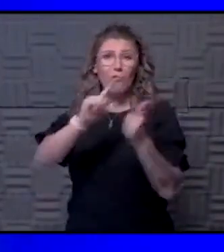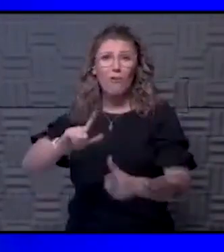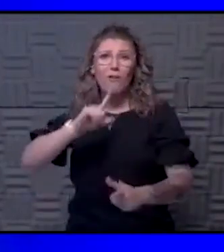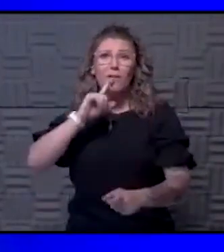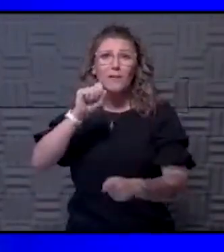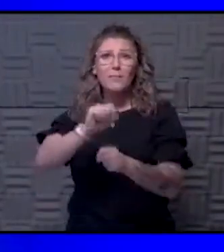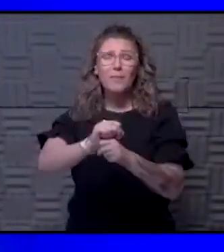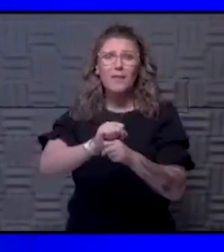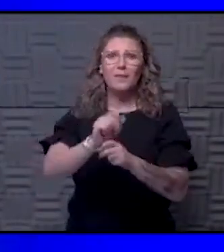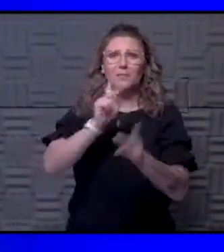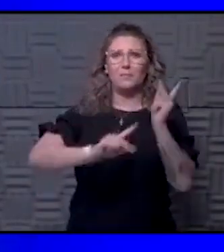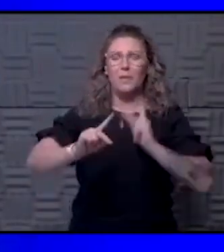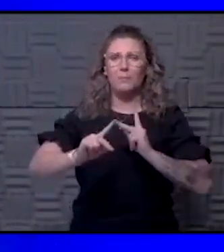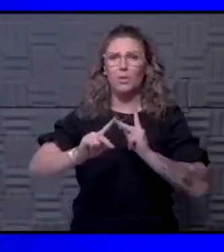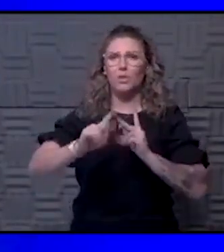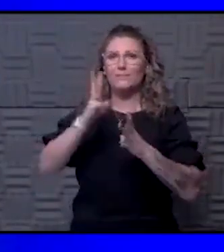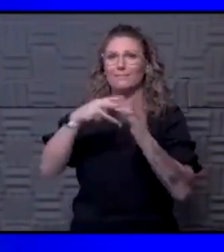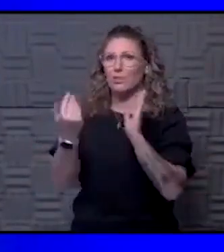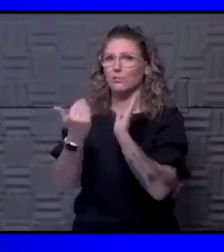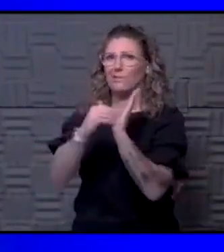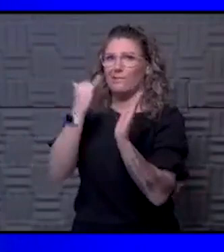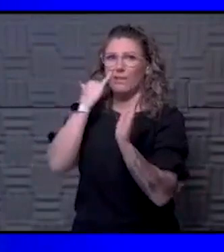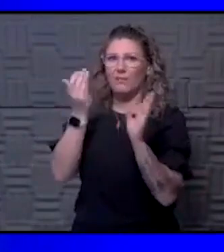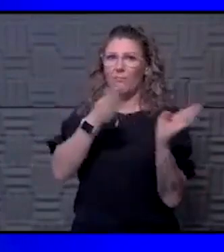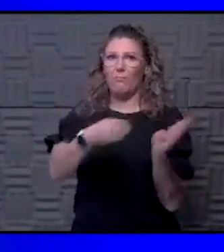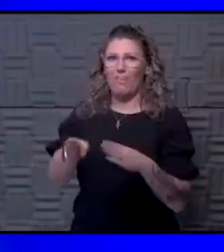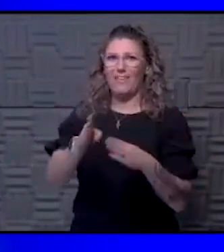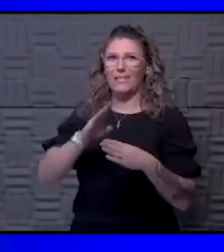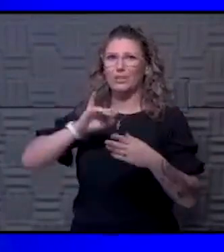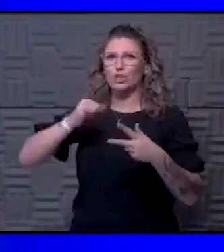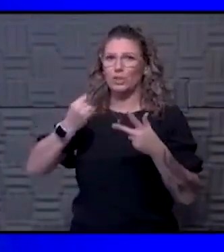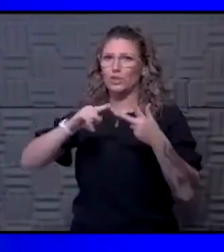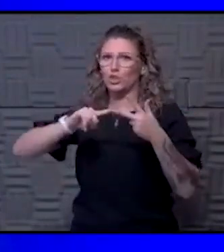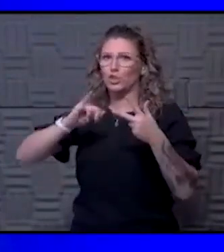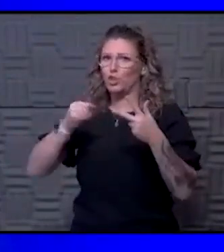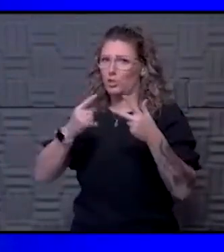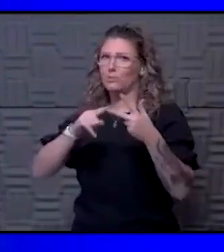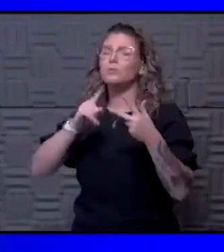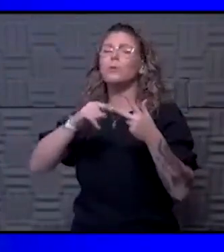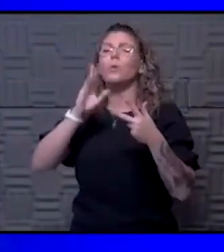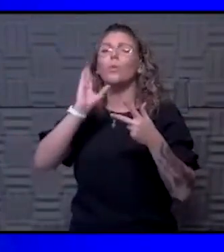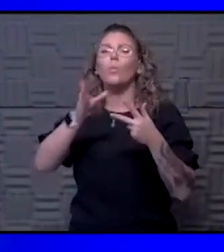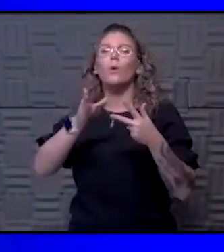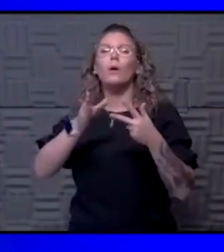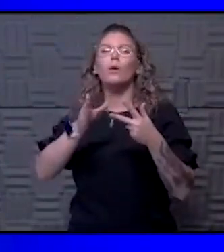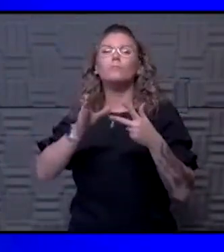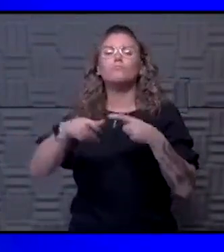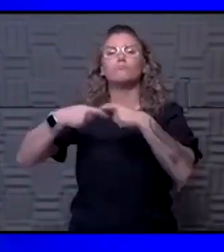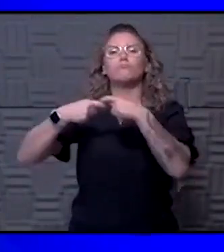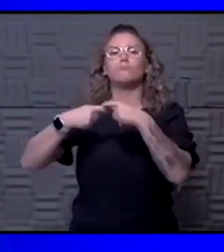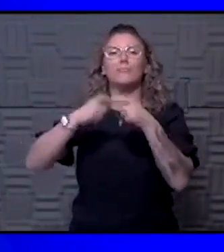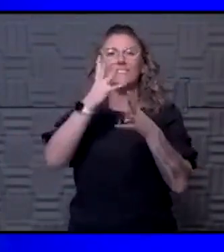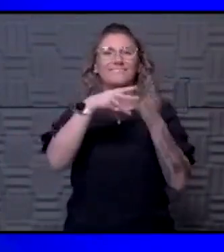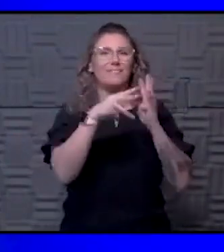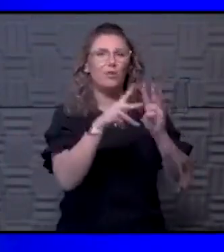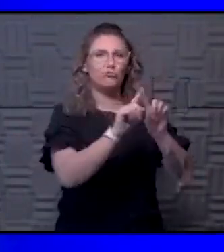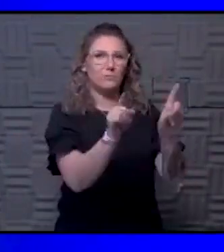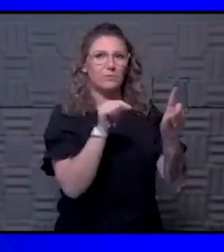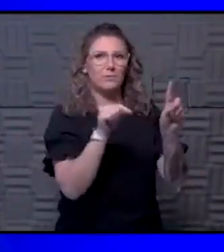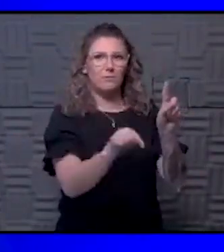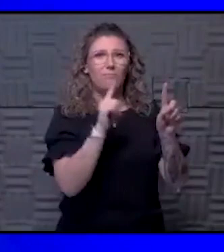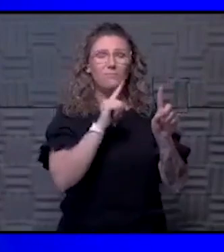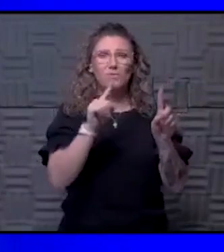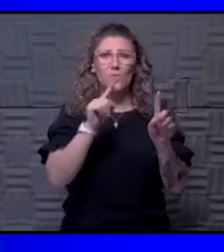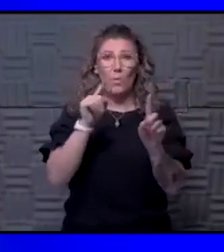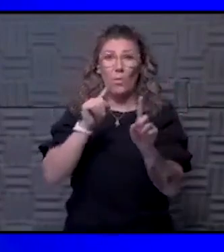helping people reschedule if they were originally planning to get that Johnson & Johnson vaccine. So the overall impact from a logistics perspective